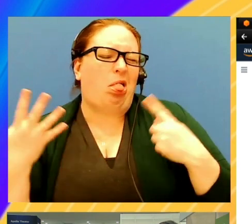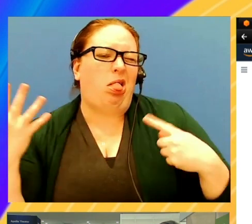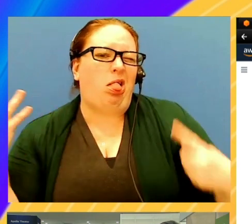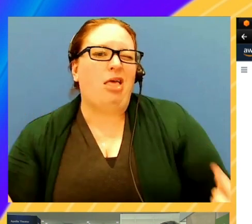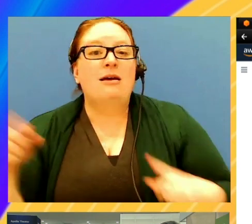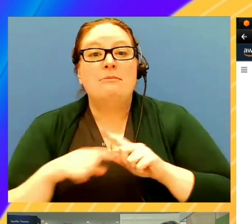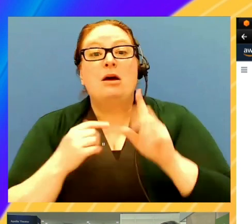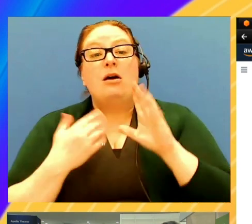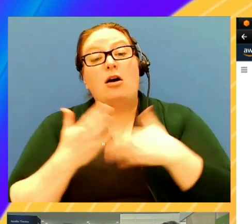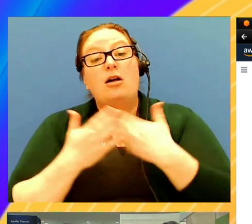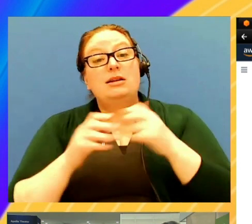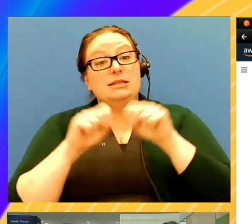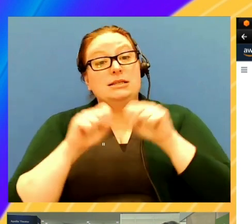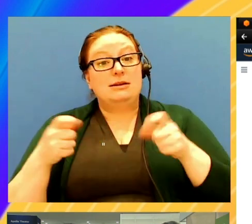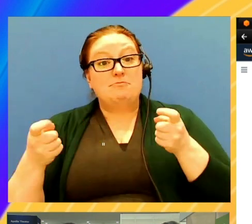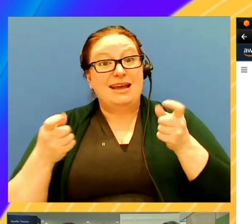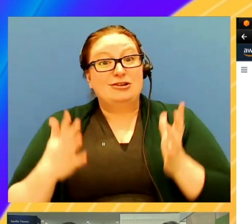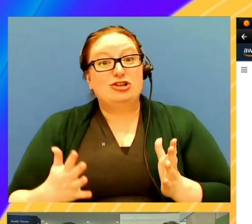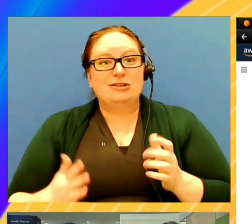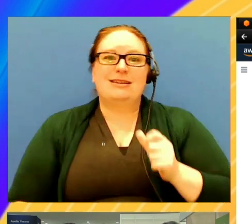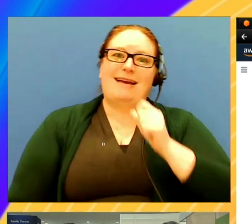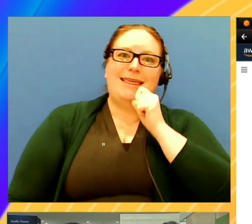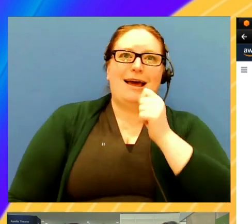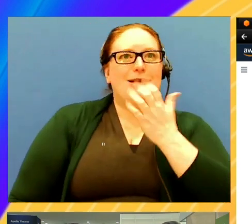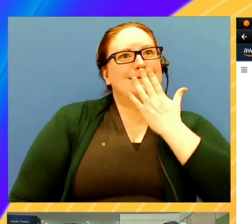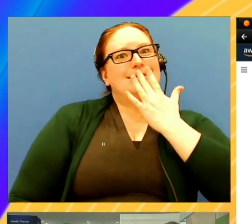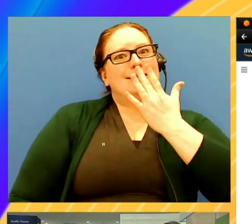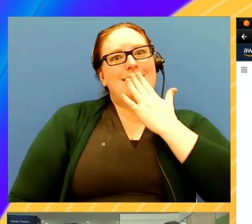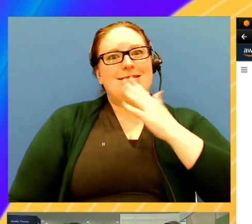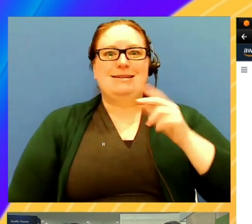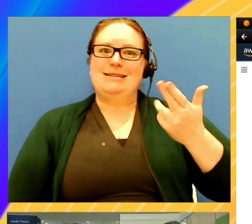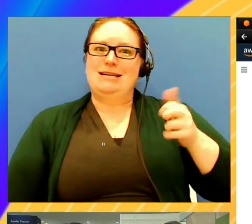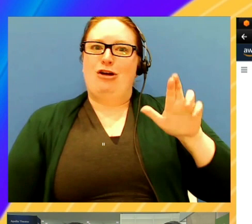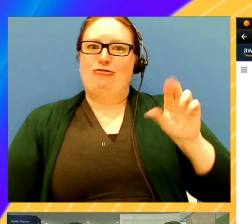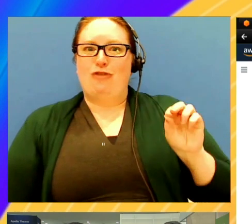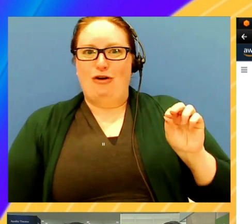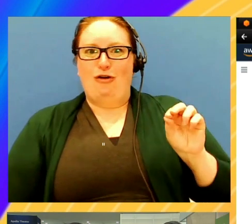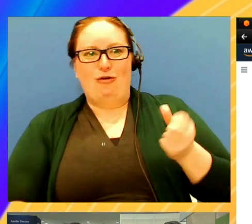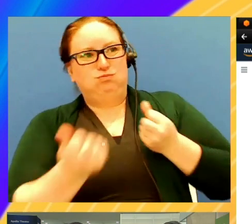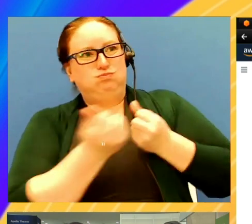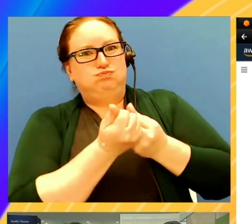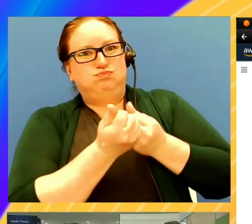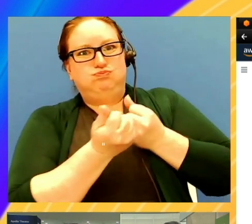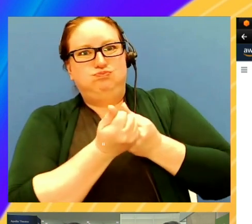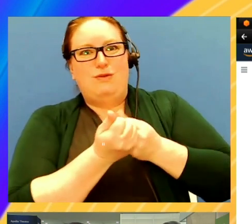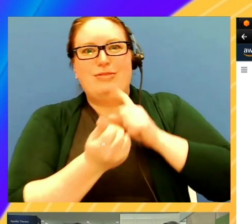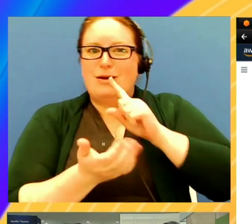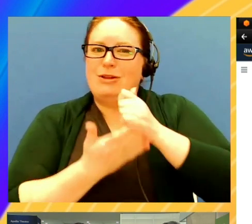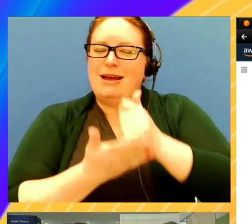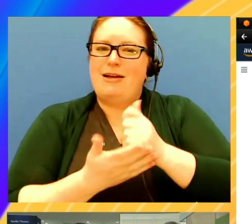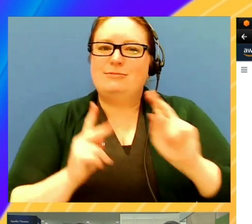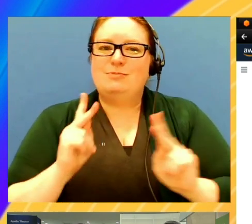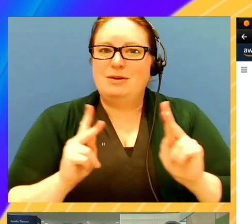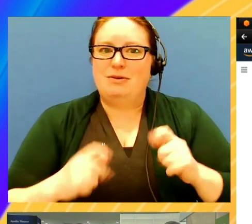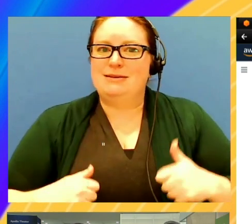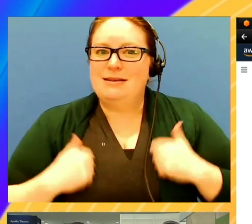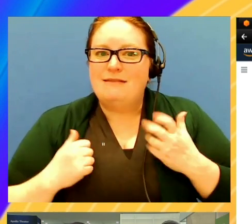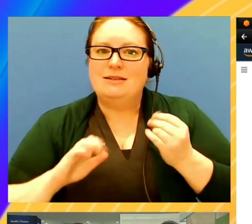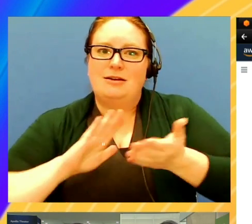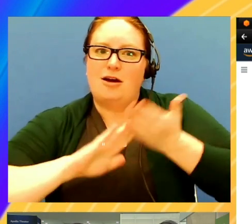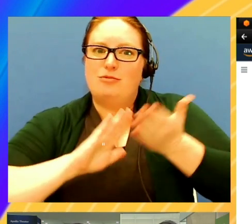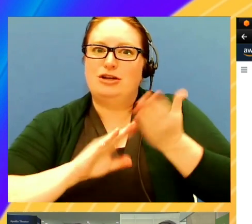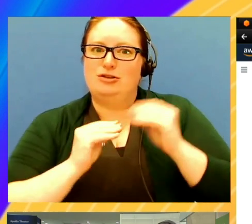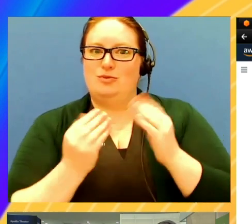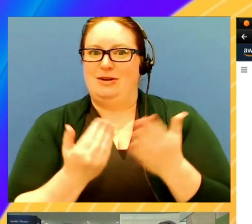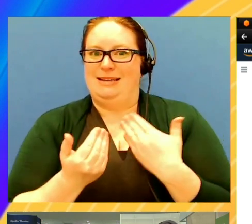Systems Manager is sort of like unsung hero that does a ton of stuff that makes a lot of people's lives and operations easier. Yep. Yeah, so